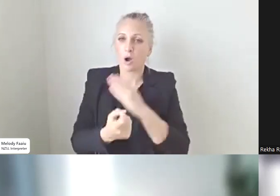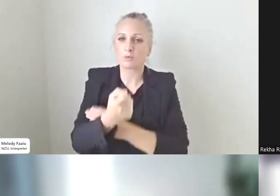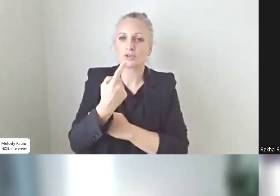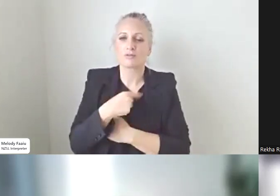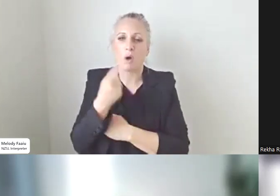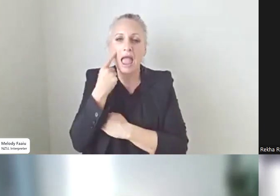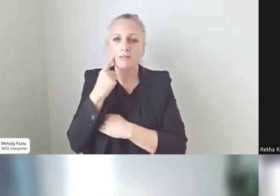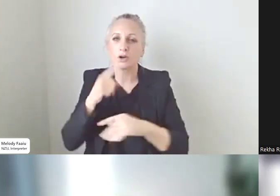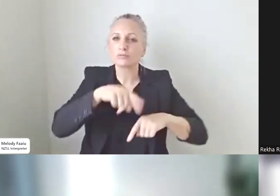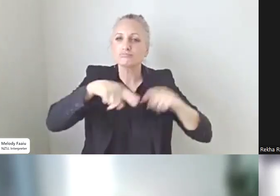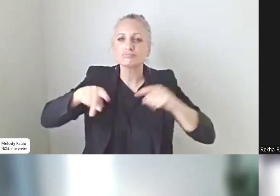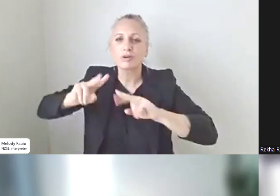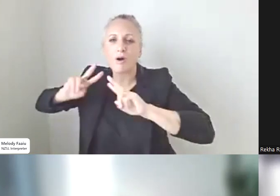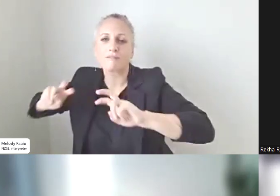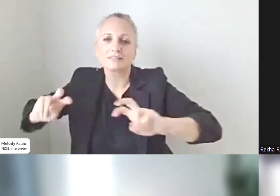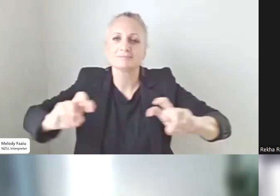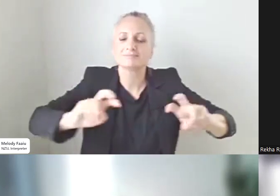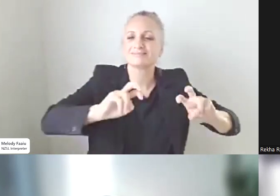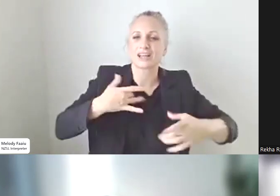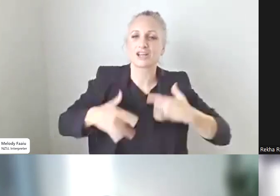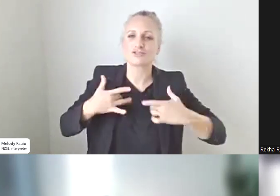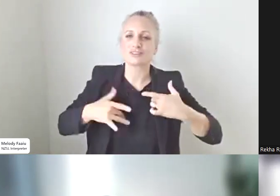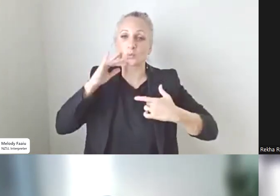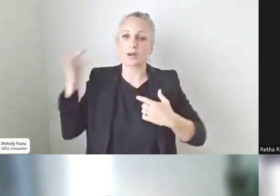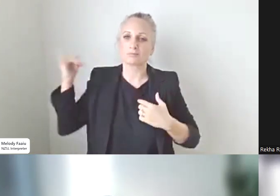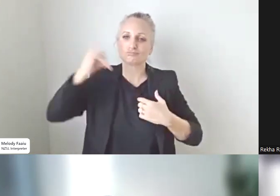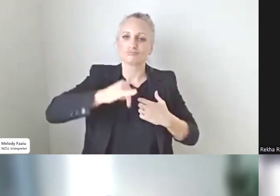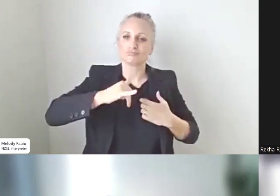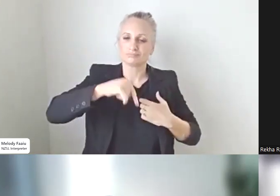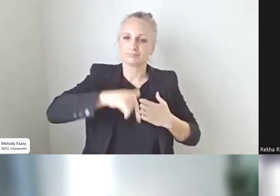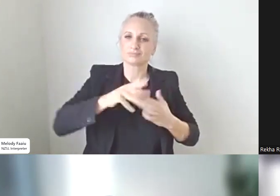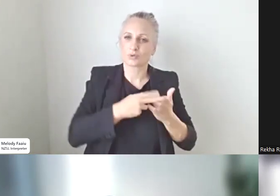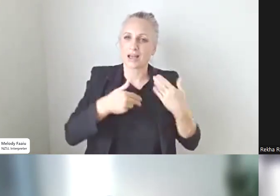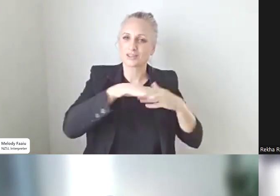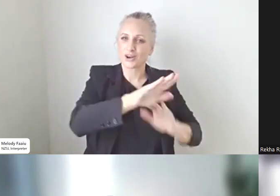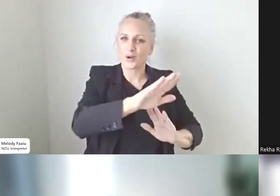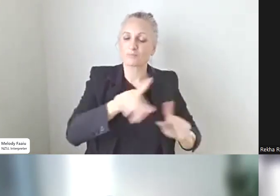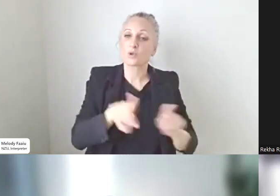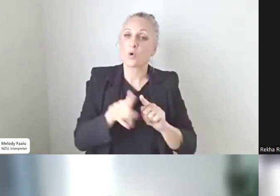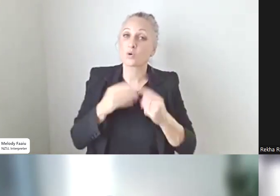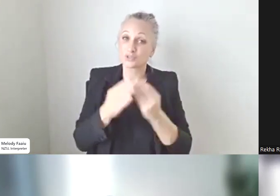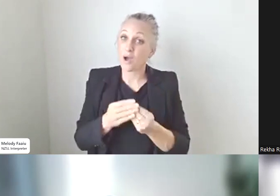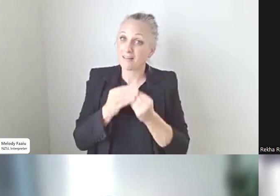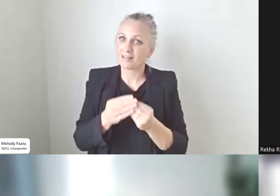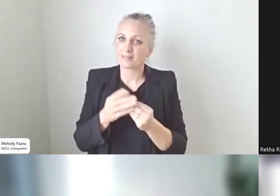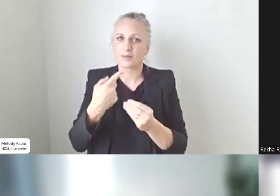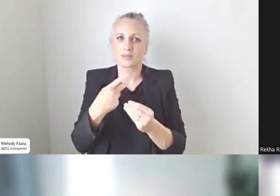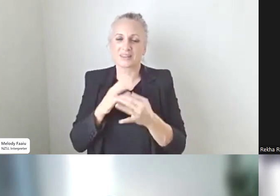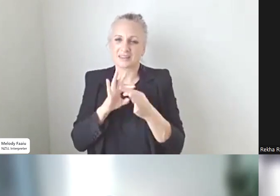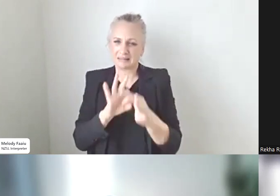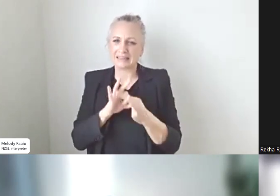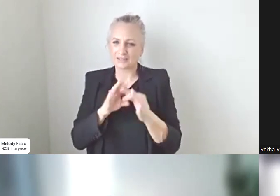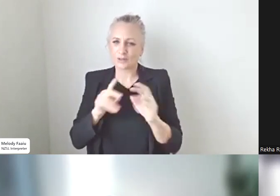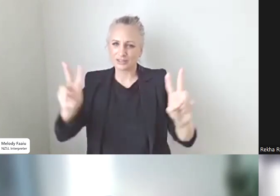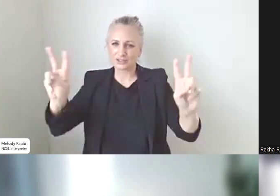was down there with all of you in Aotearoa. And I really value being able to stay connected on this topic. I think access is very much a